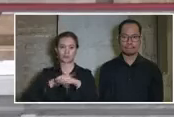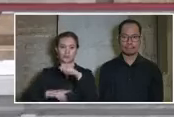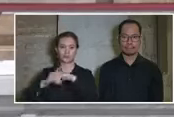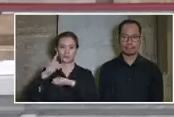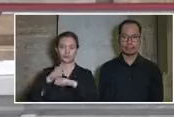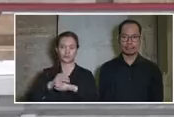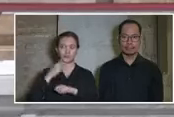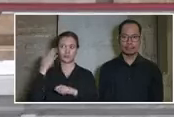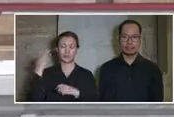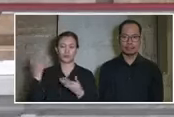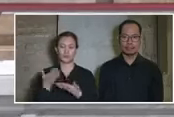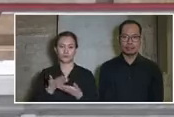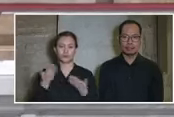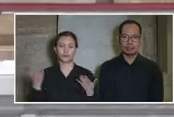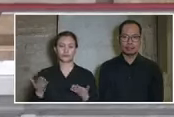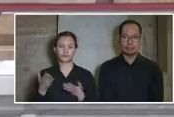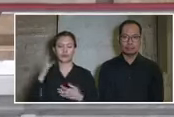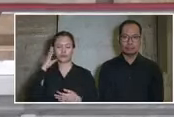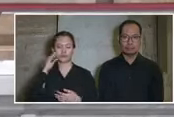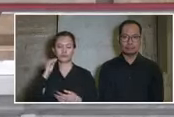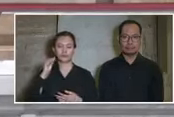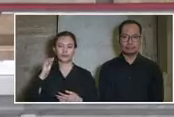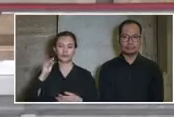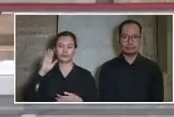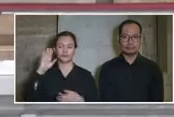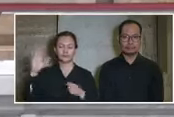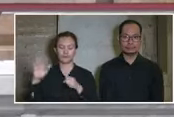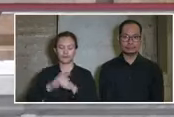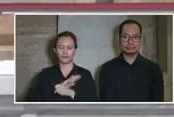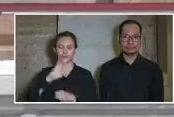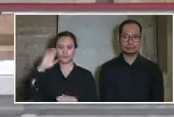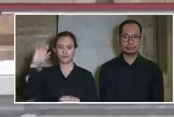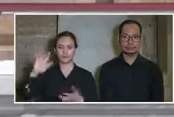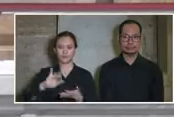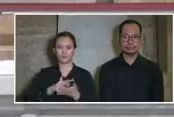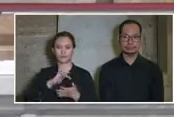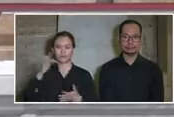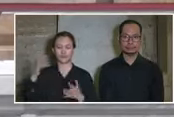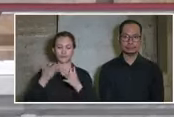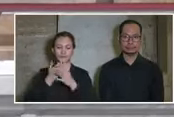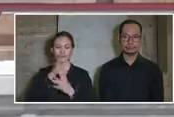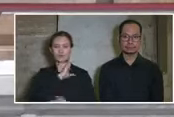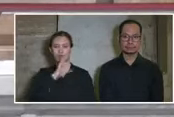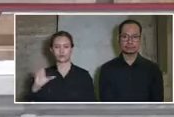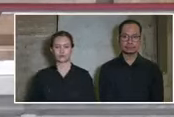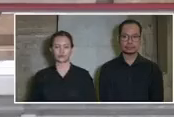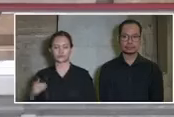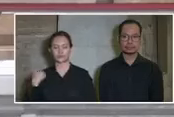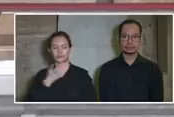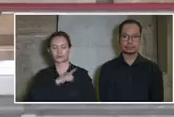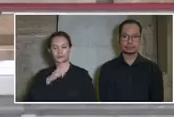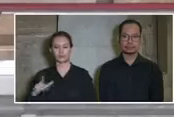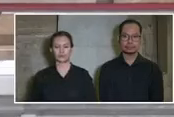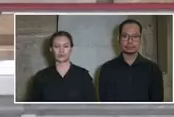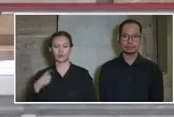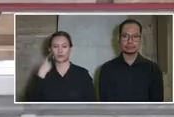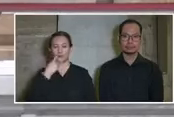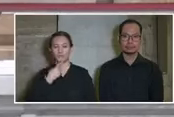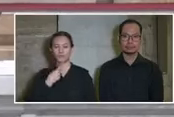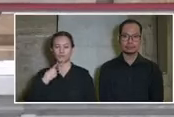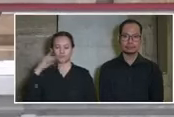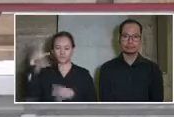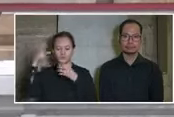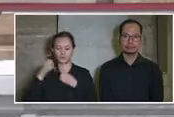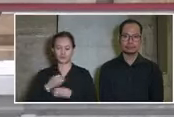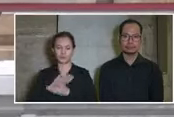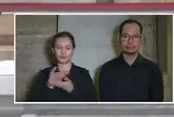enjoy forever the fullness of your glory, through Christ our Lord, through whom you bestow on